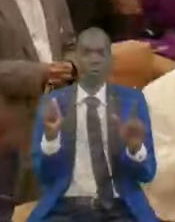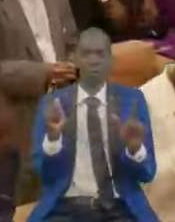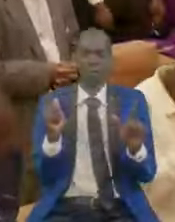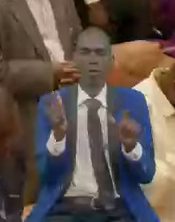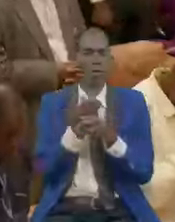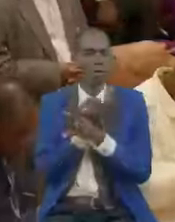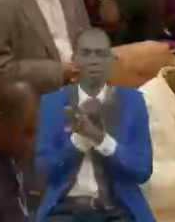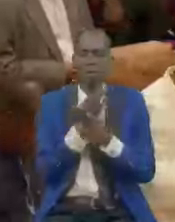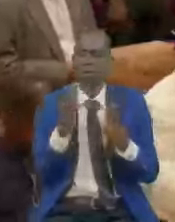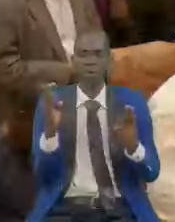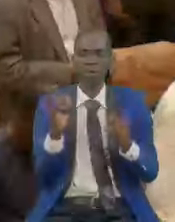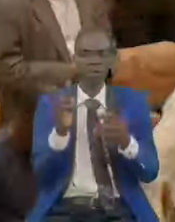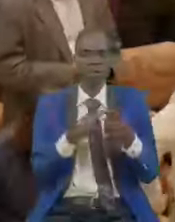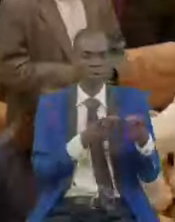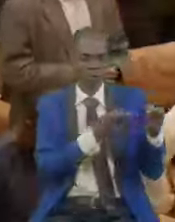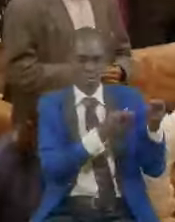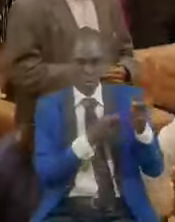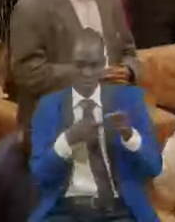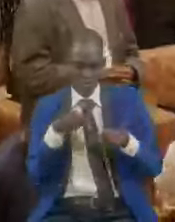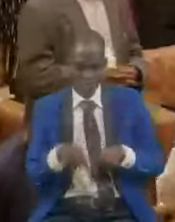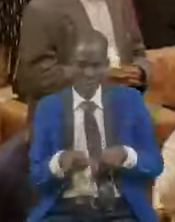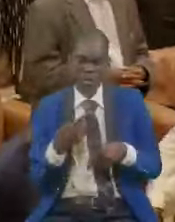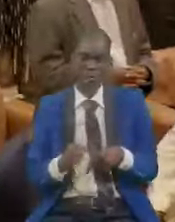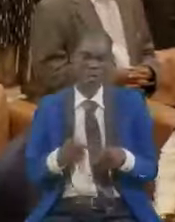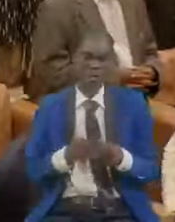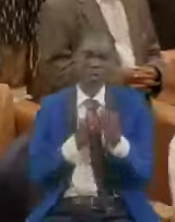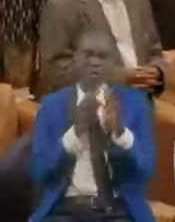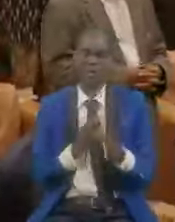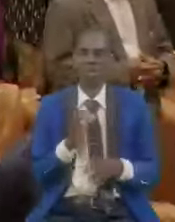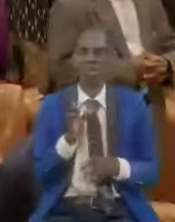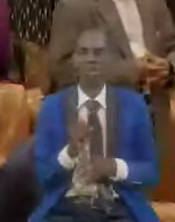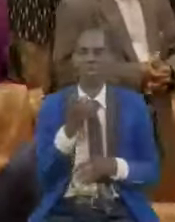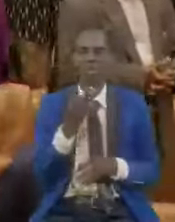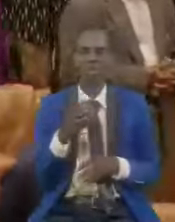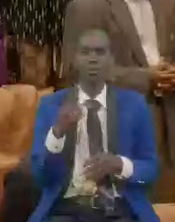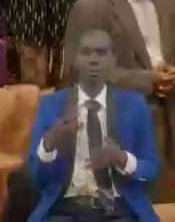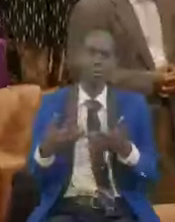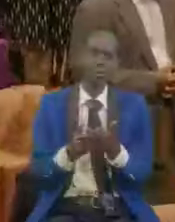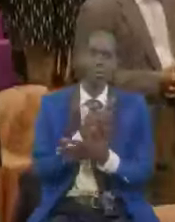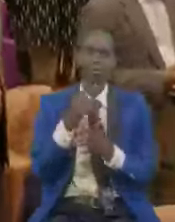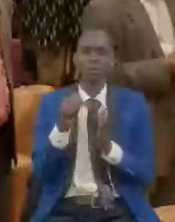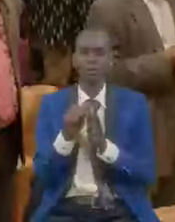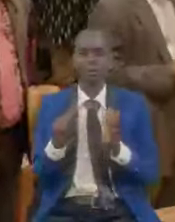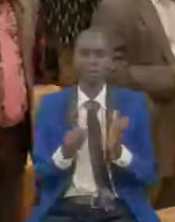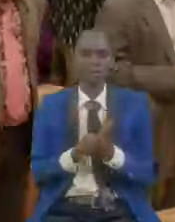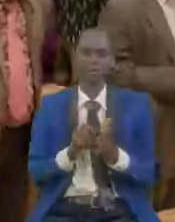to put down the apostles of the New Testament